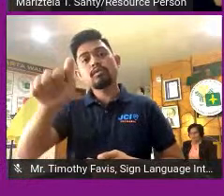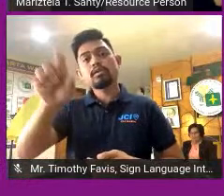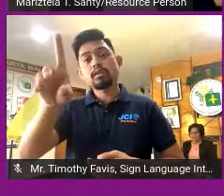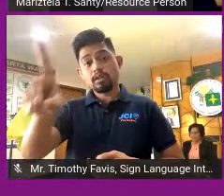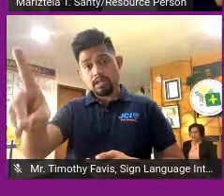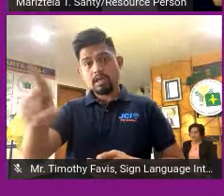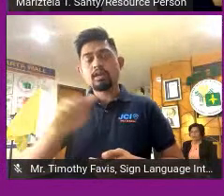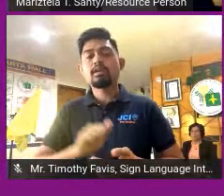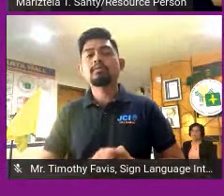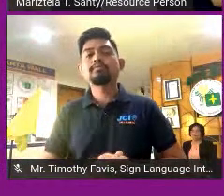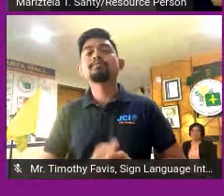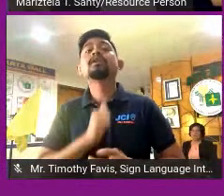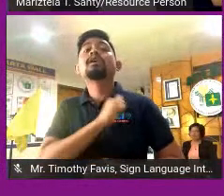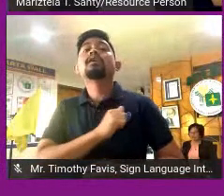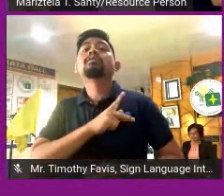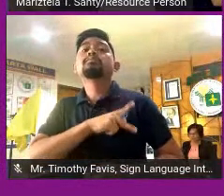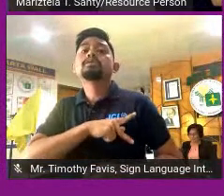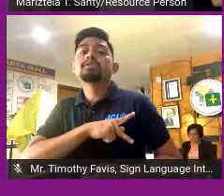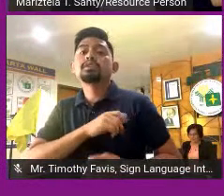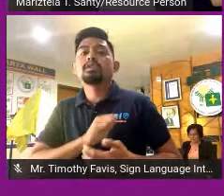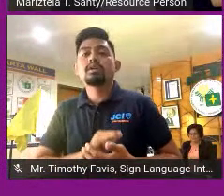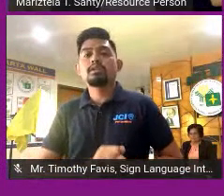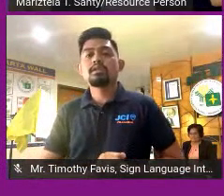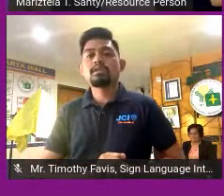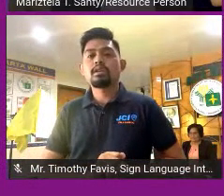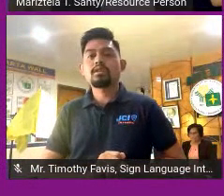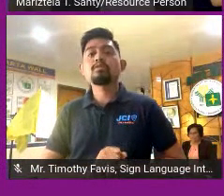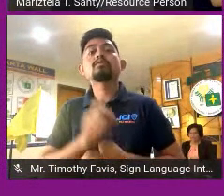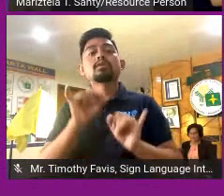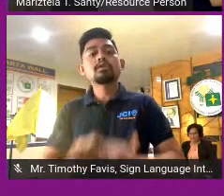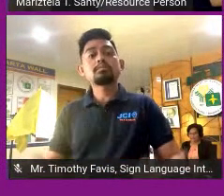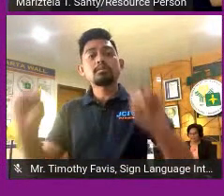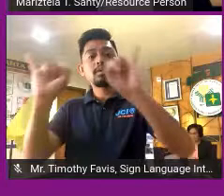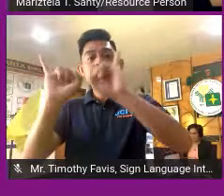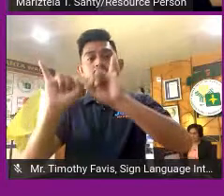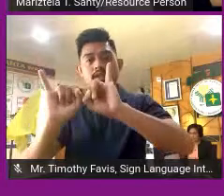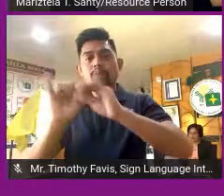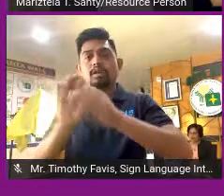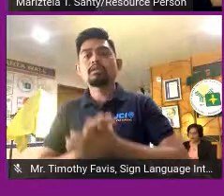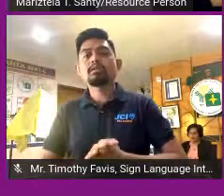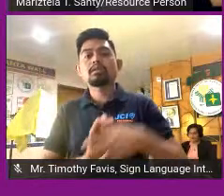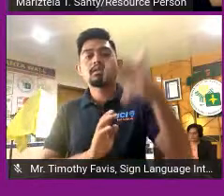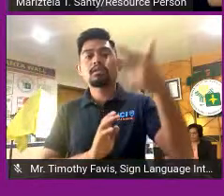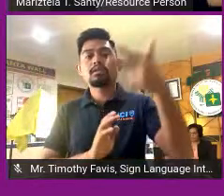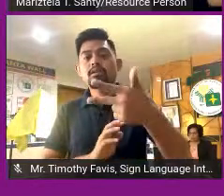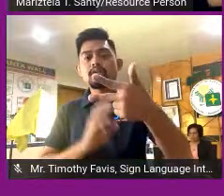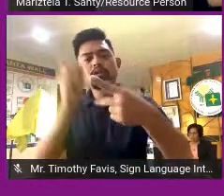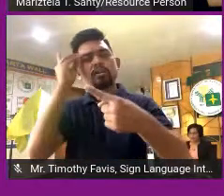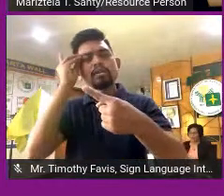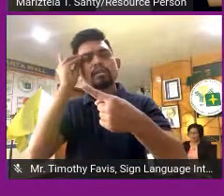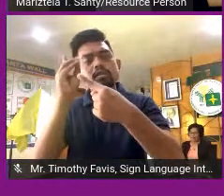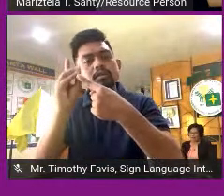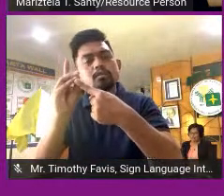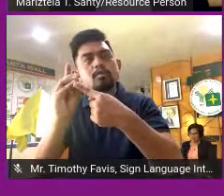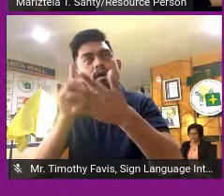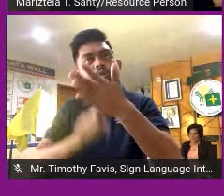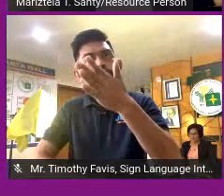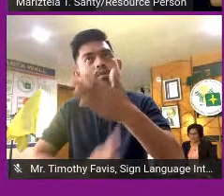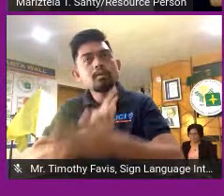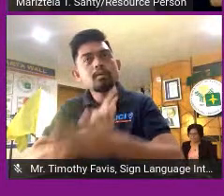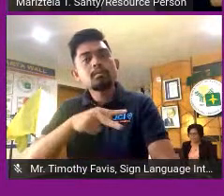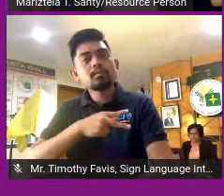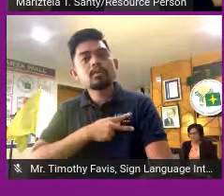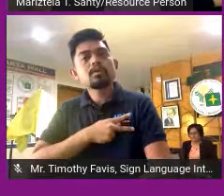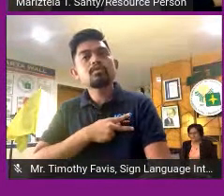appreciate the importance of gender responsive governance, and determine our personal role in